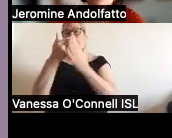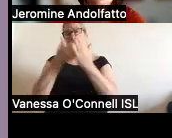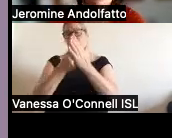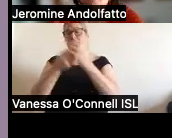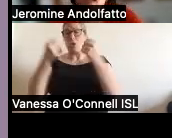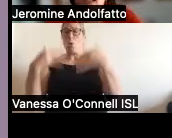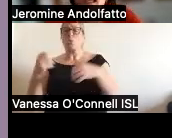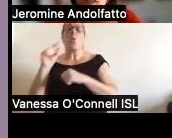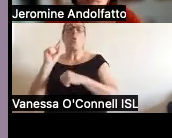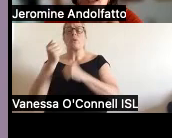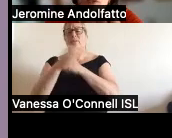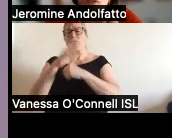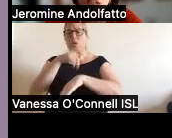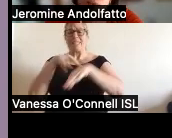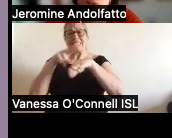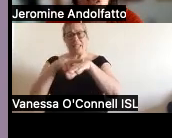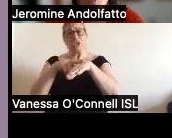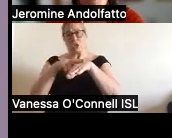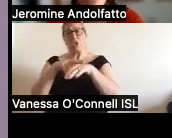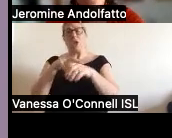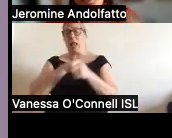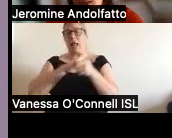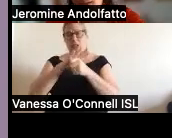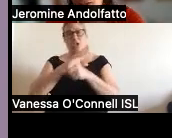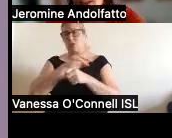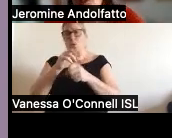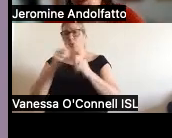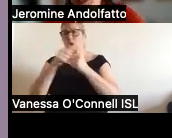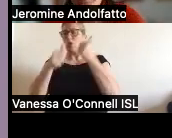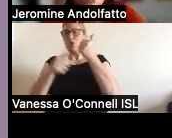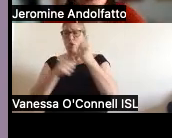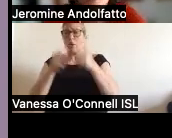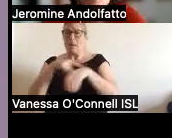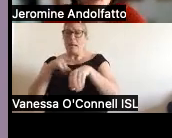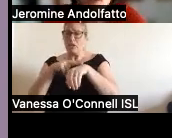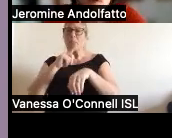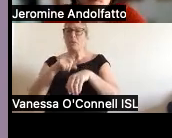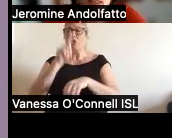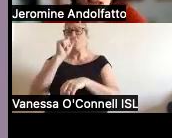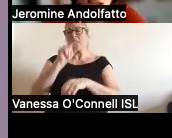so they do not apply at subnational level. And the main legislation is the 2012